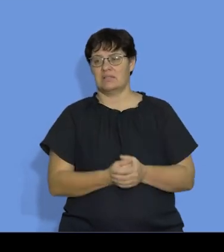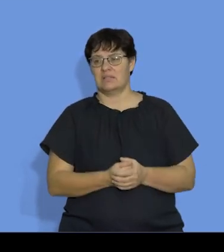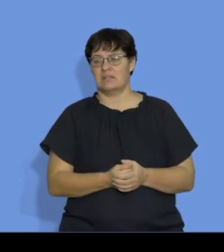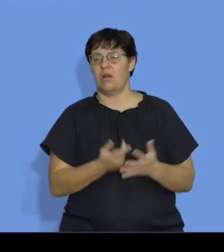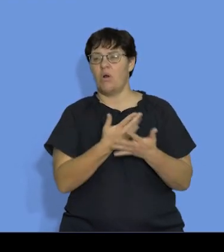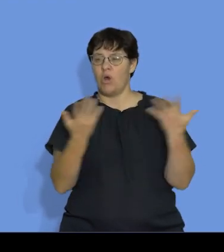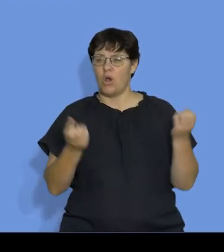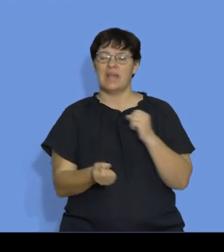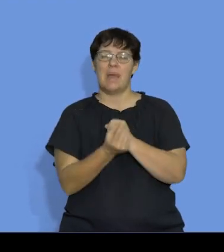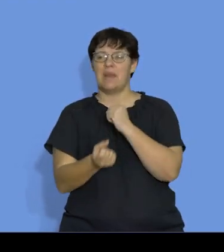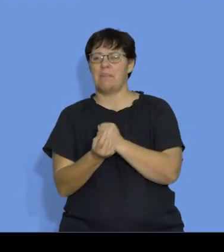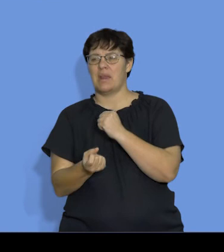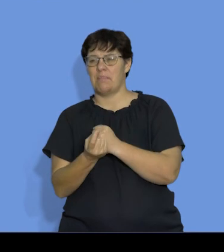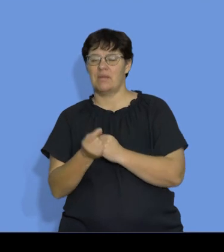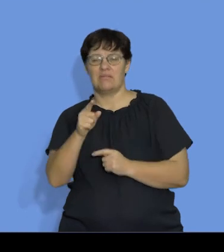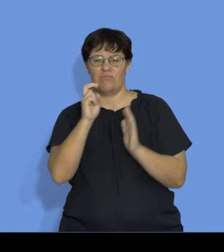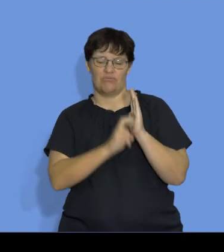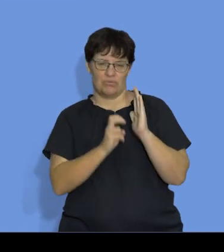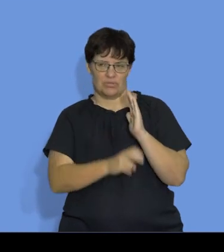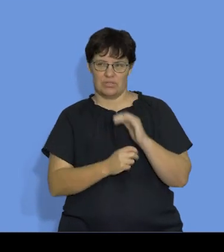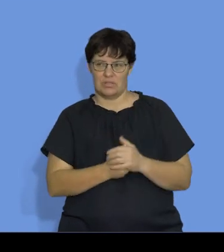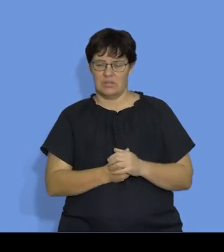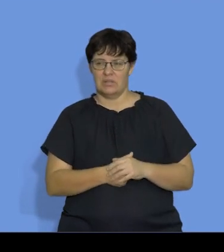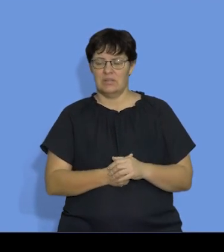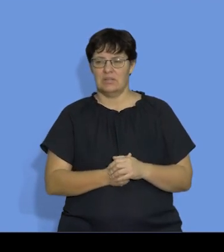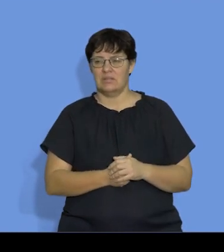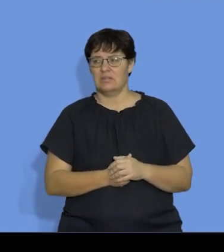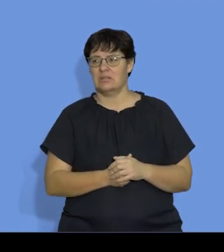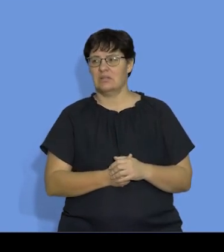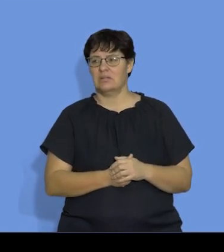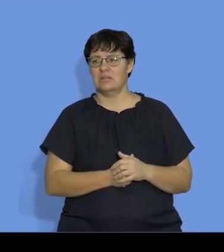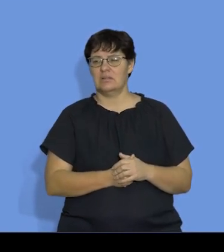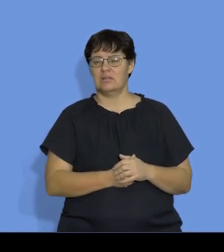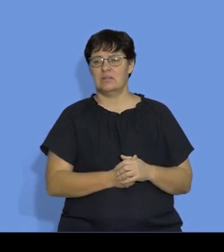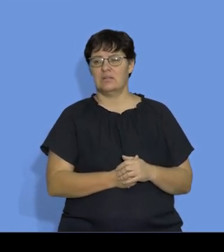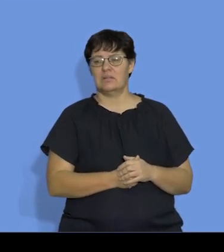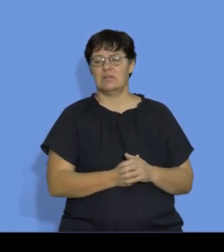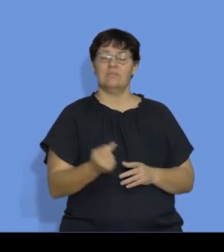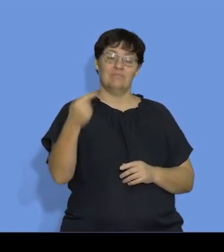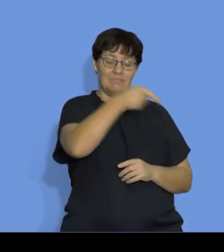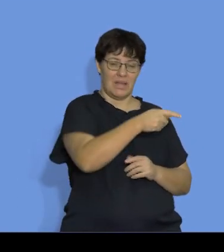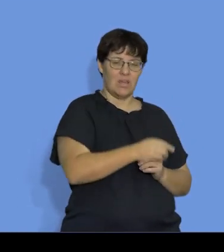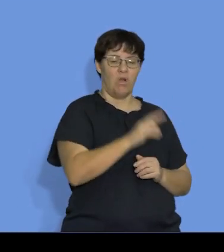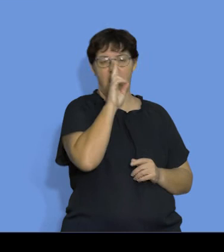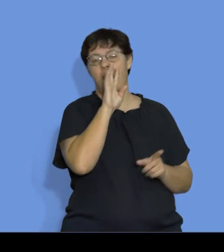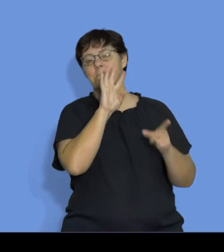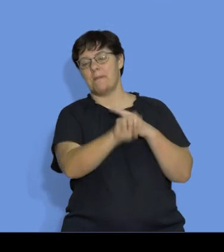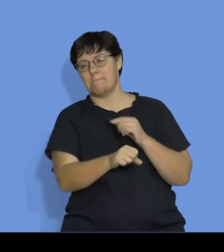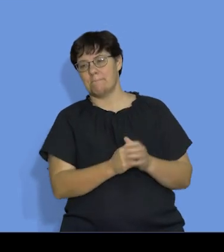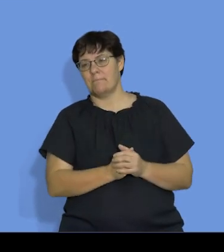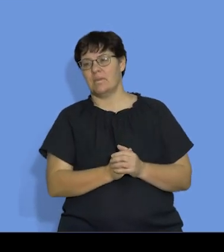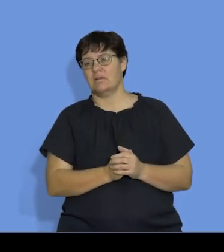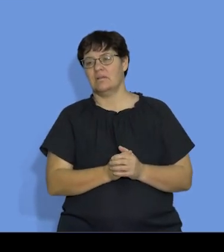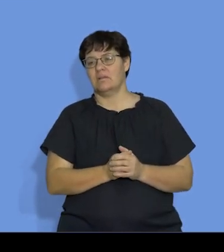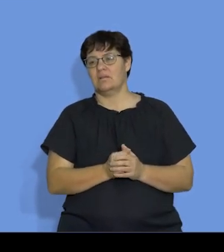of the rules, right? So having said that, if I can quickly go back to that, you'll realize that this is the